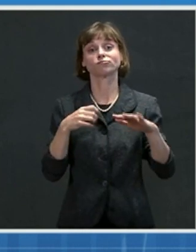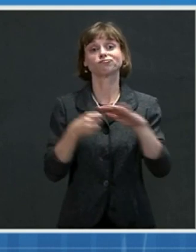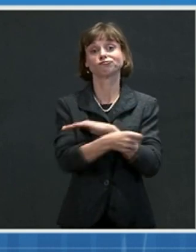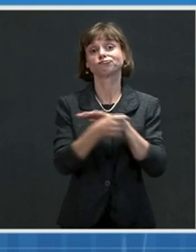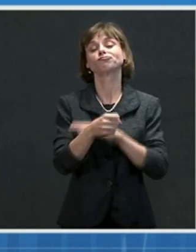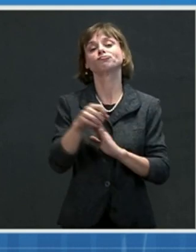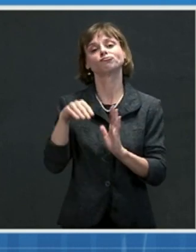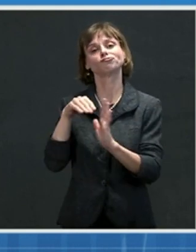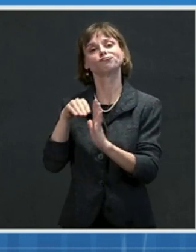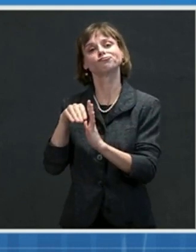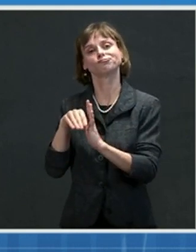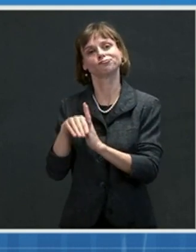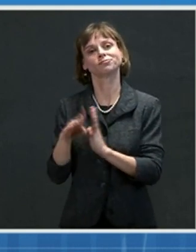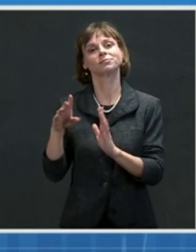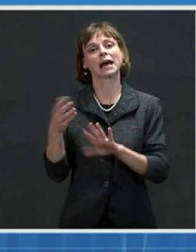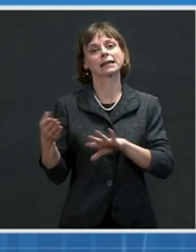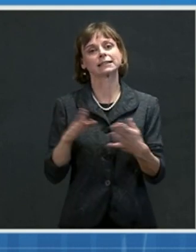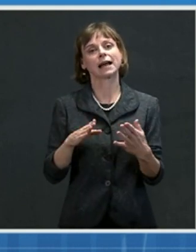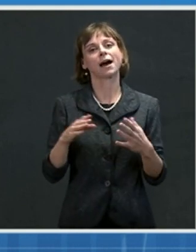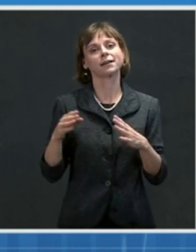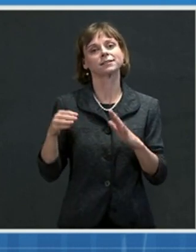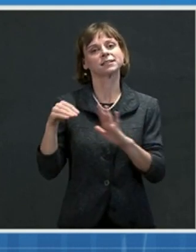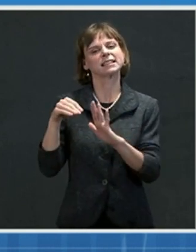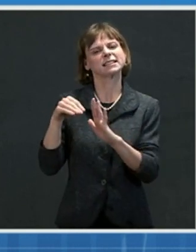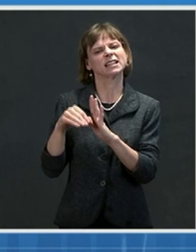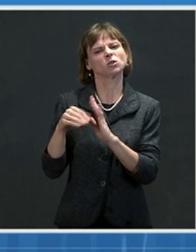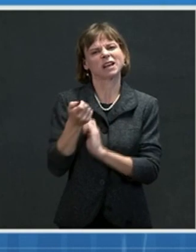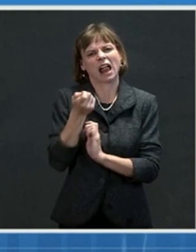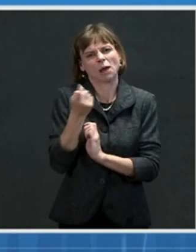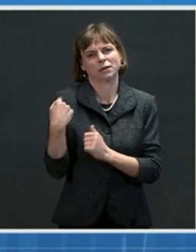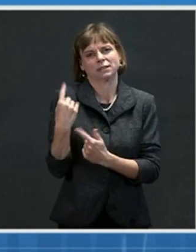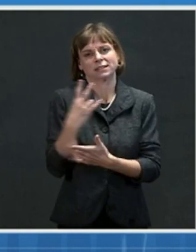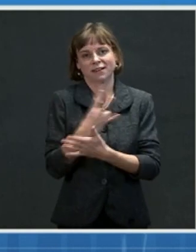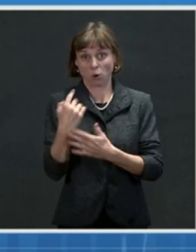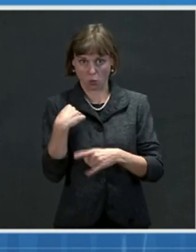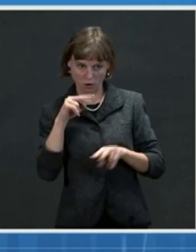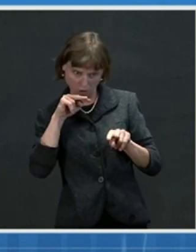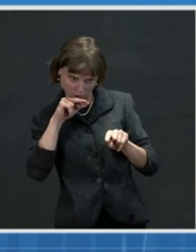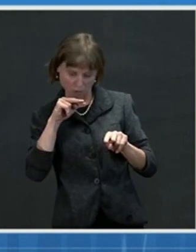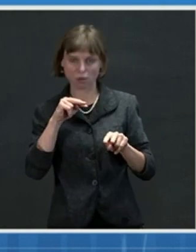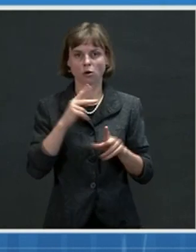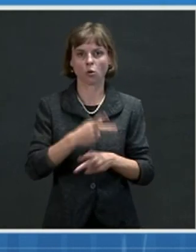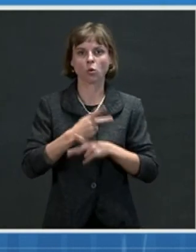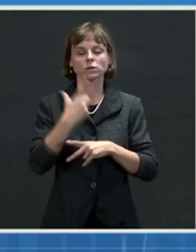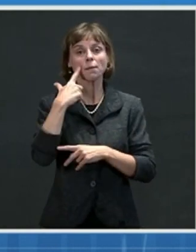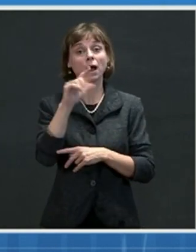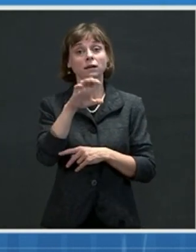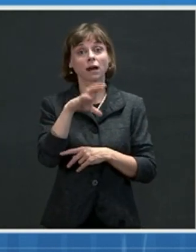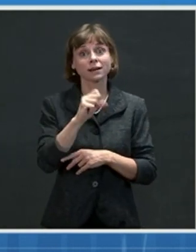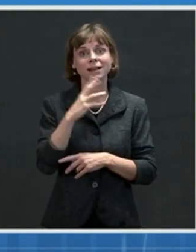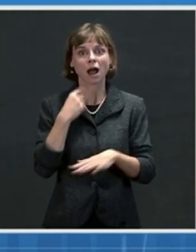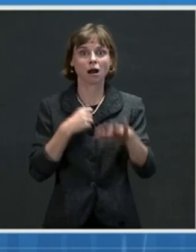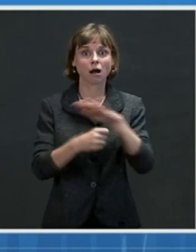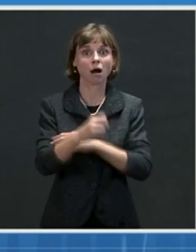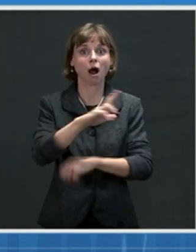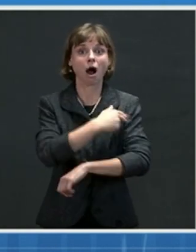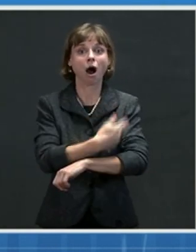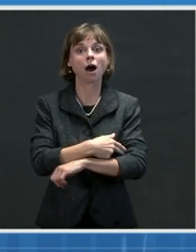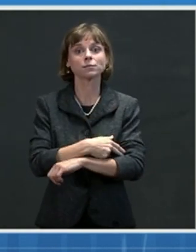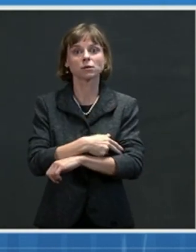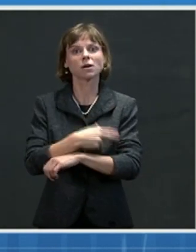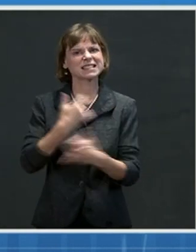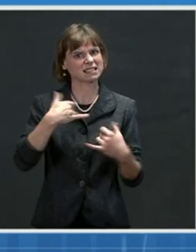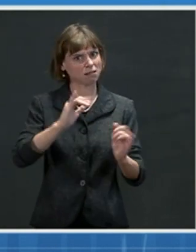recent 7 days, and we are watching these data closely. Because cases, hospitalizations, and deaths remain